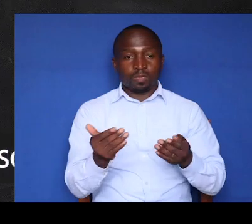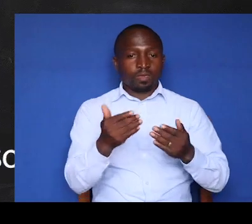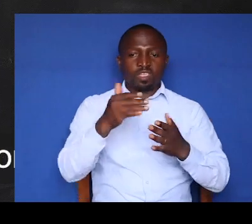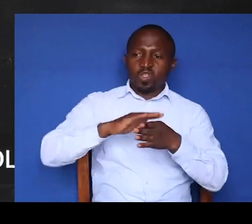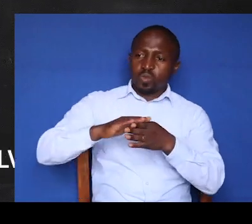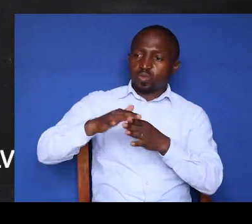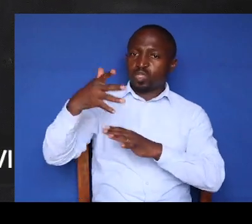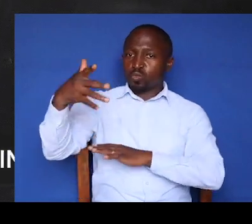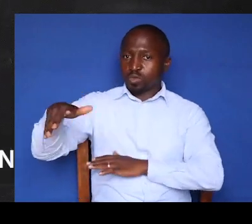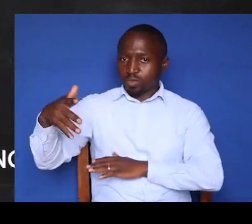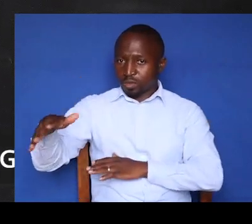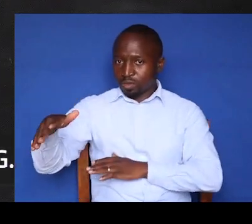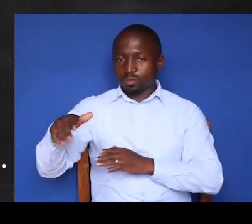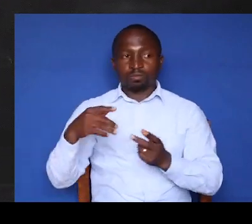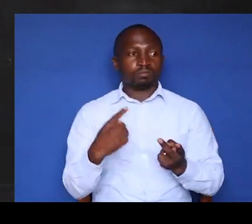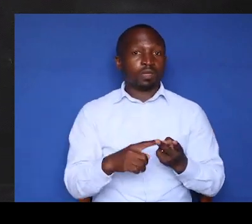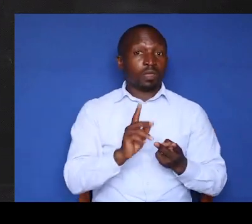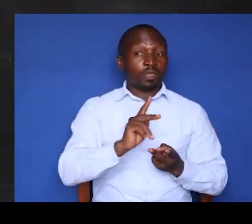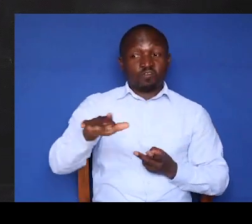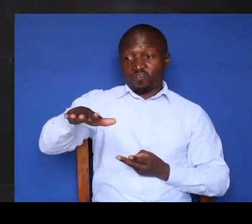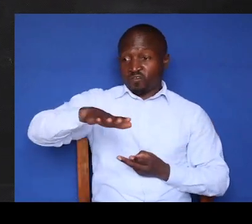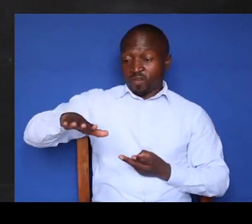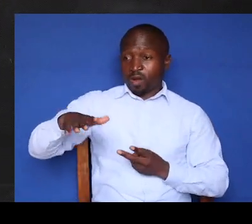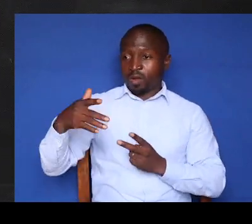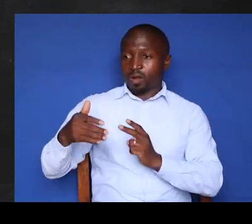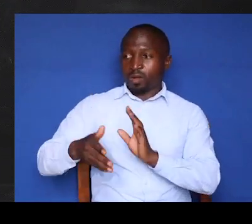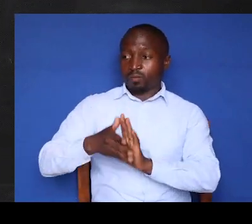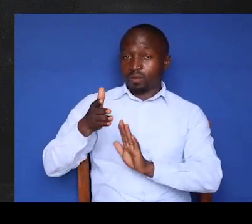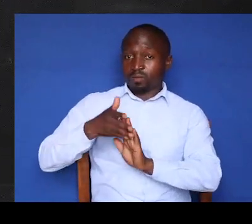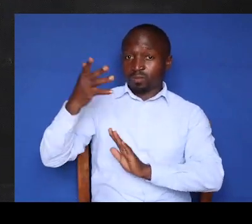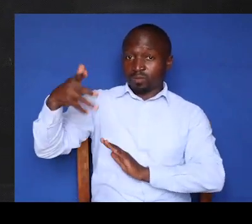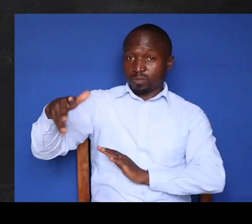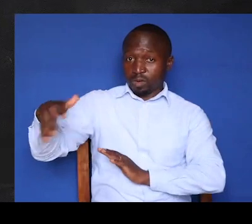water. So if the catchment area